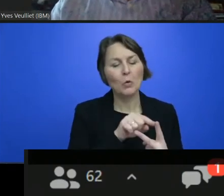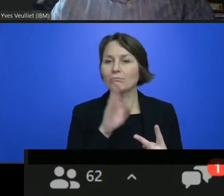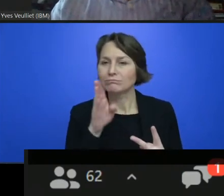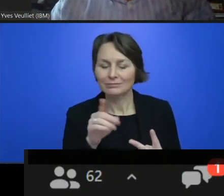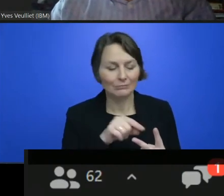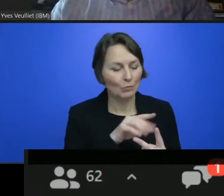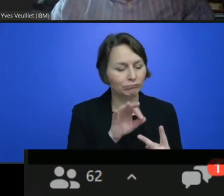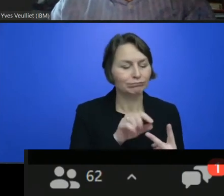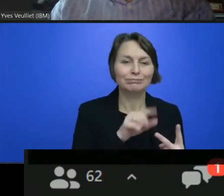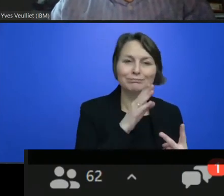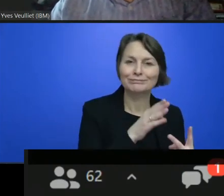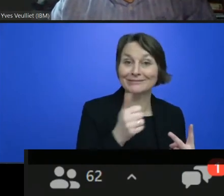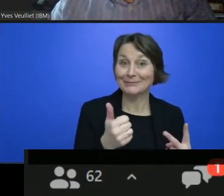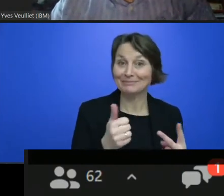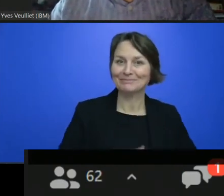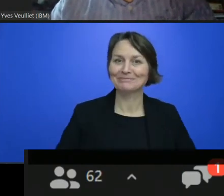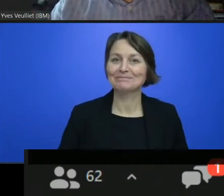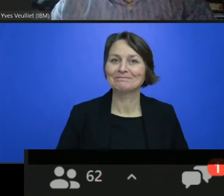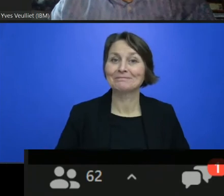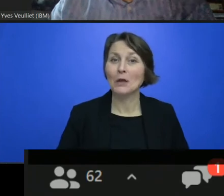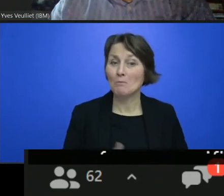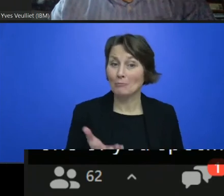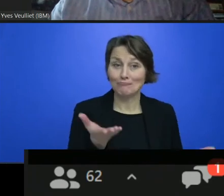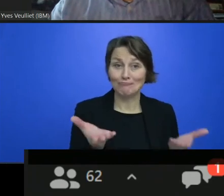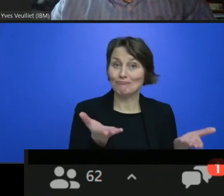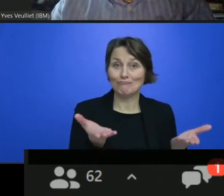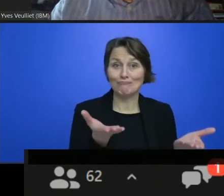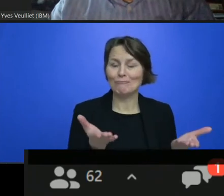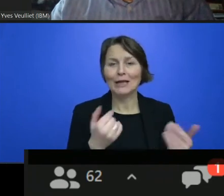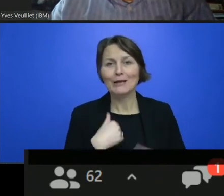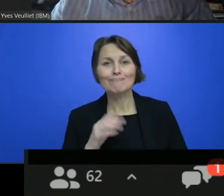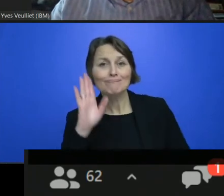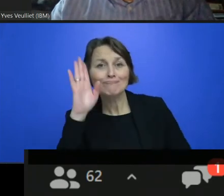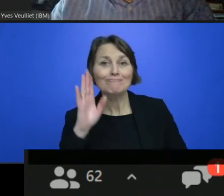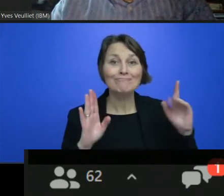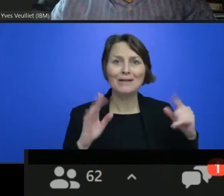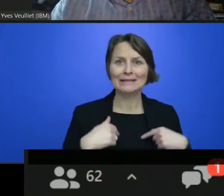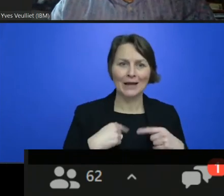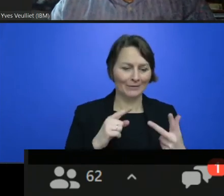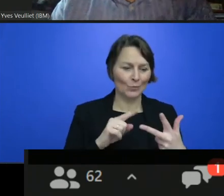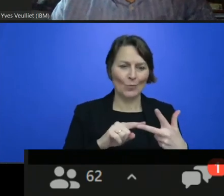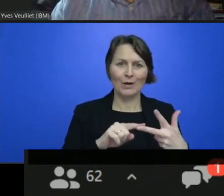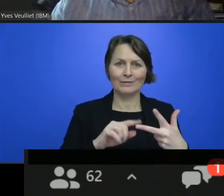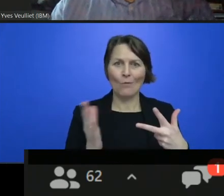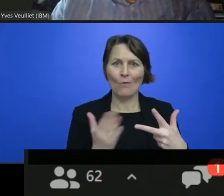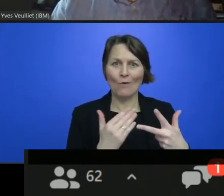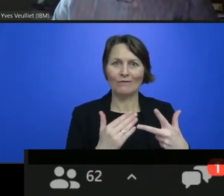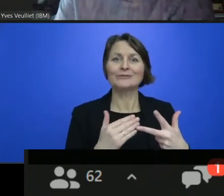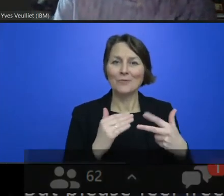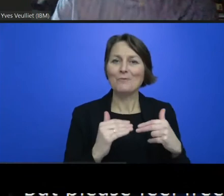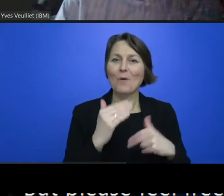in, both of you. And the good thing about having lost a speaker, if we have more time than one usually has for these